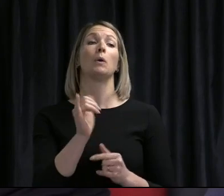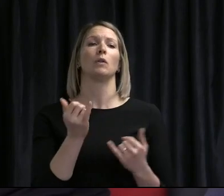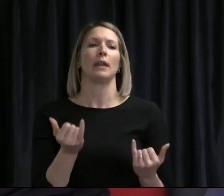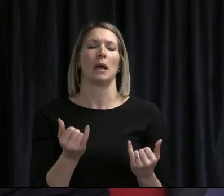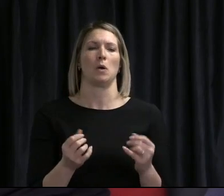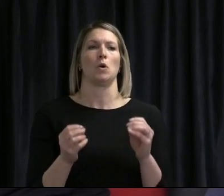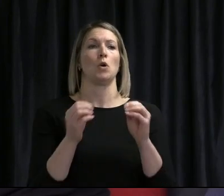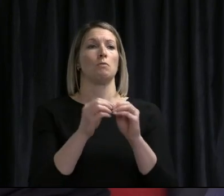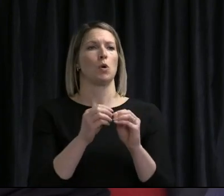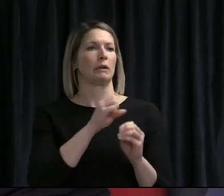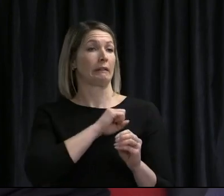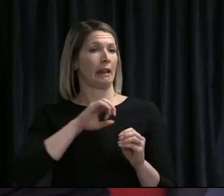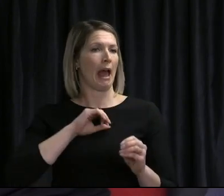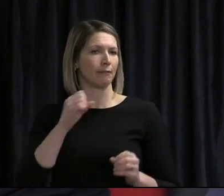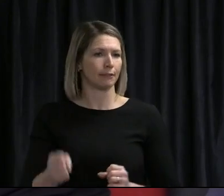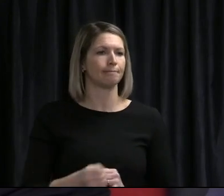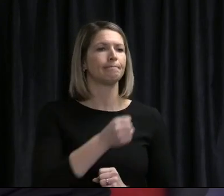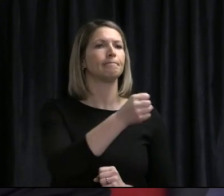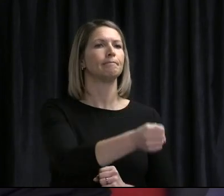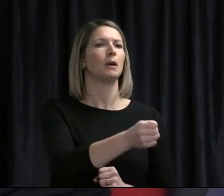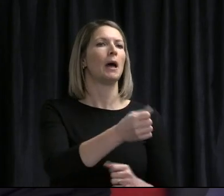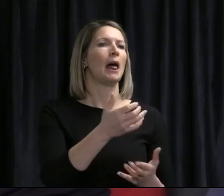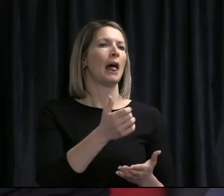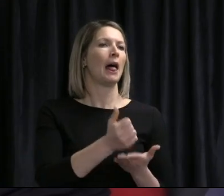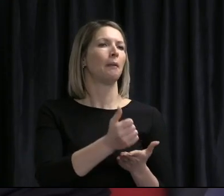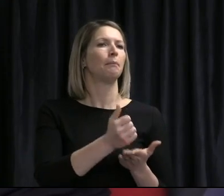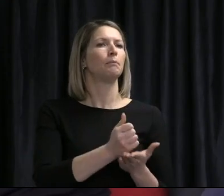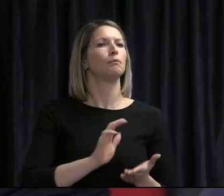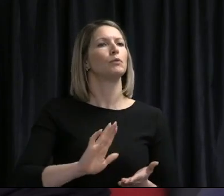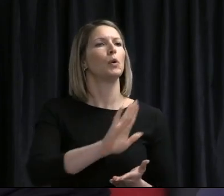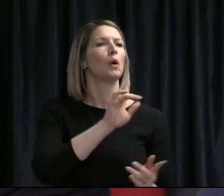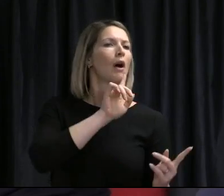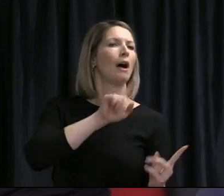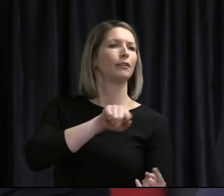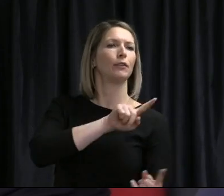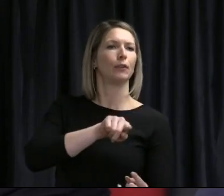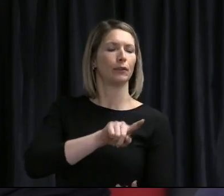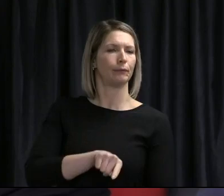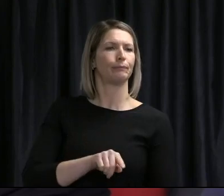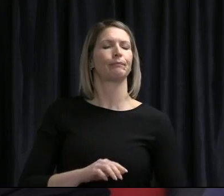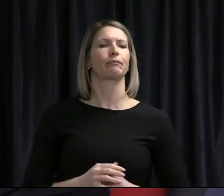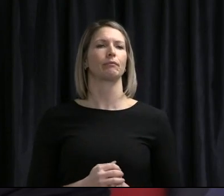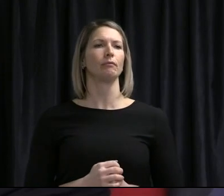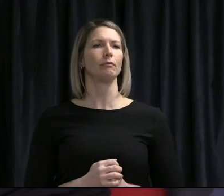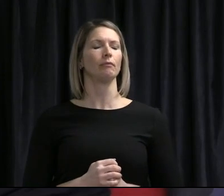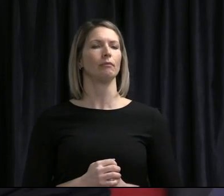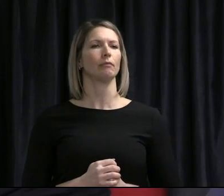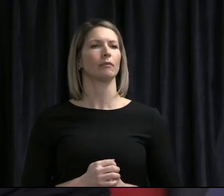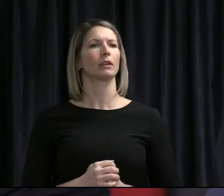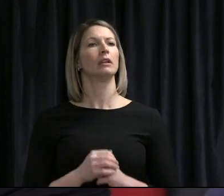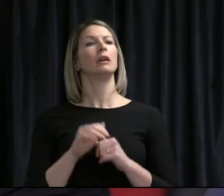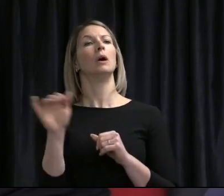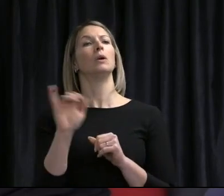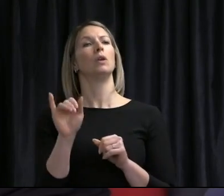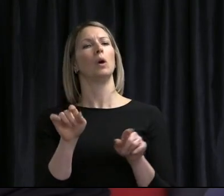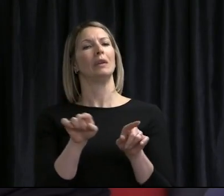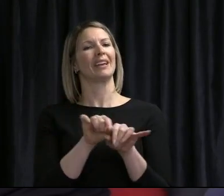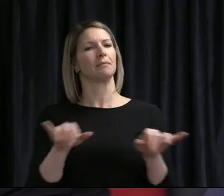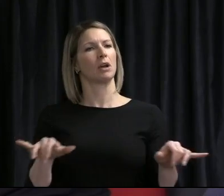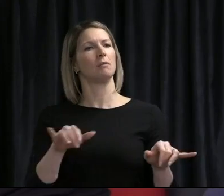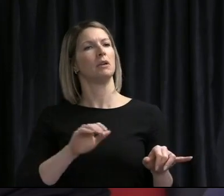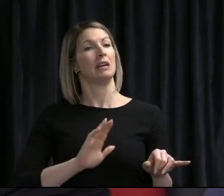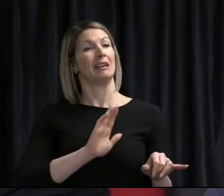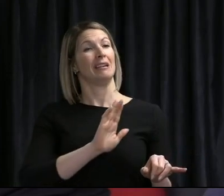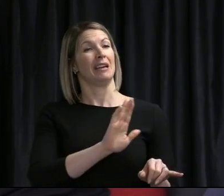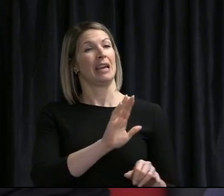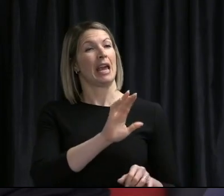added today due to the large call volumes. There is also a self-assessment tool to guide you through a series of questions